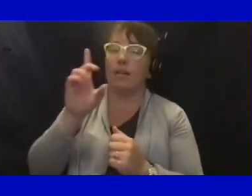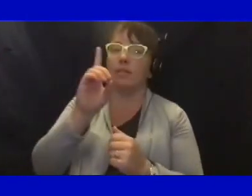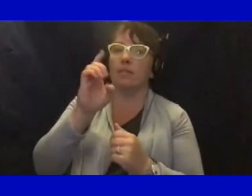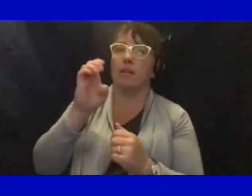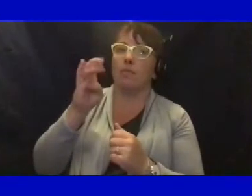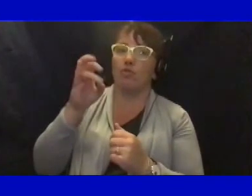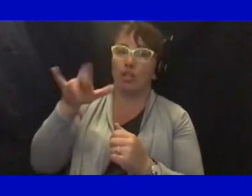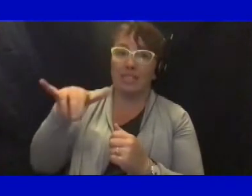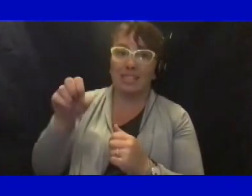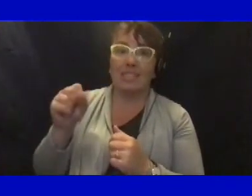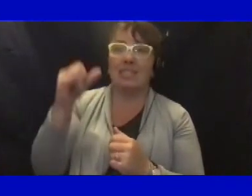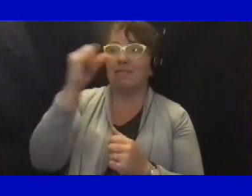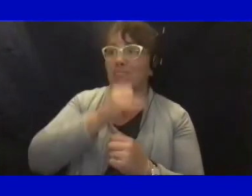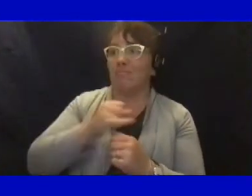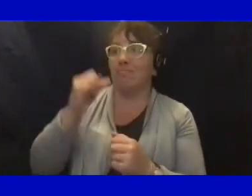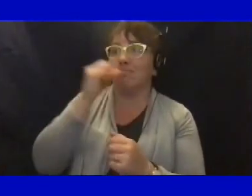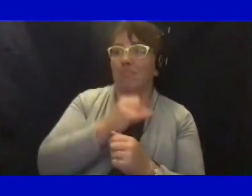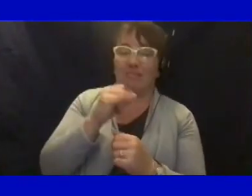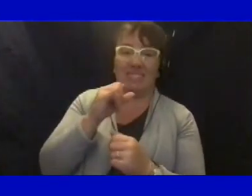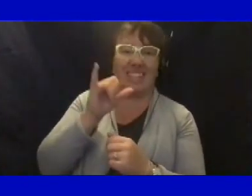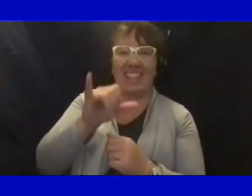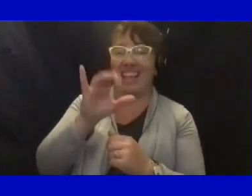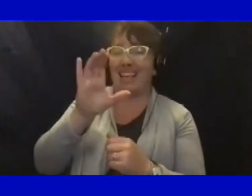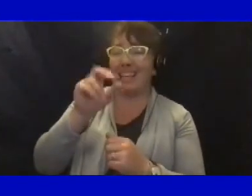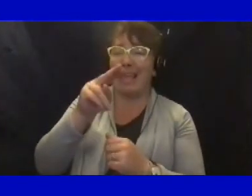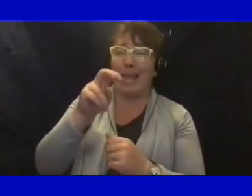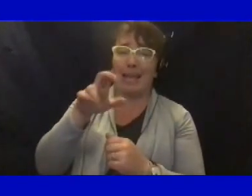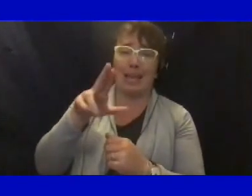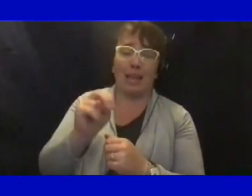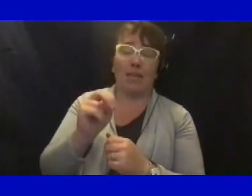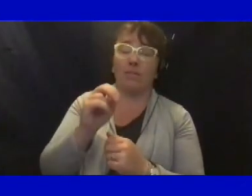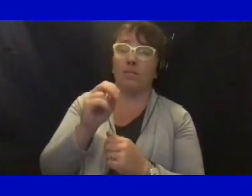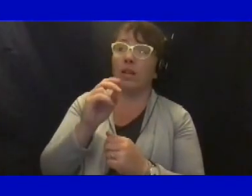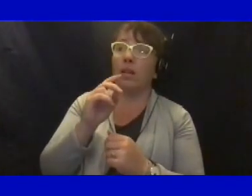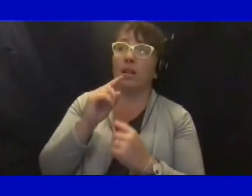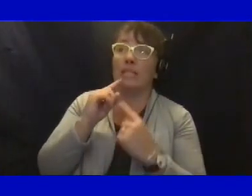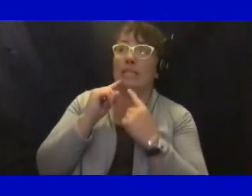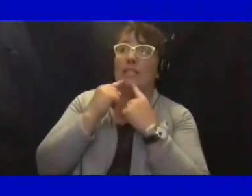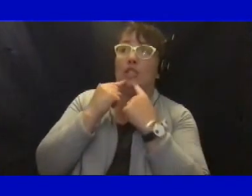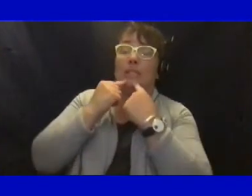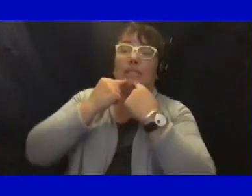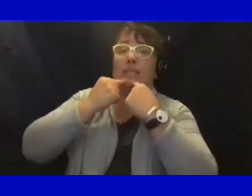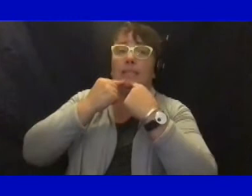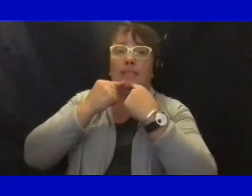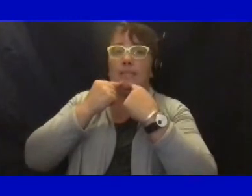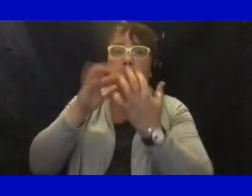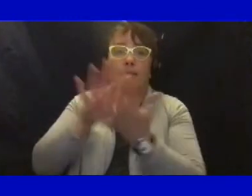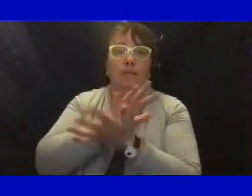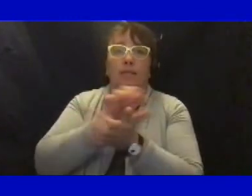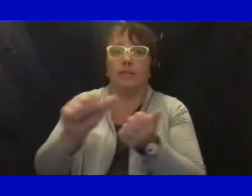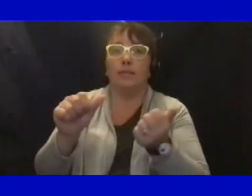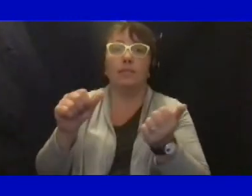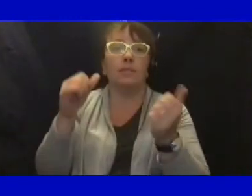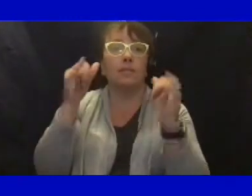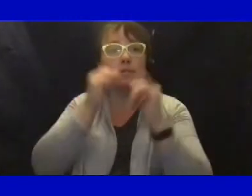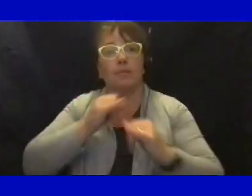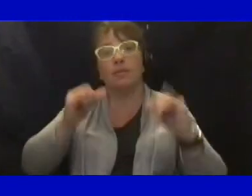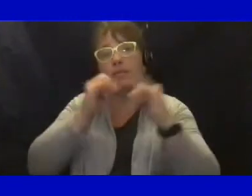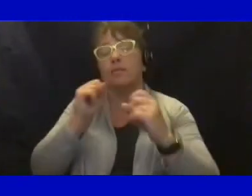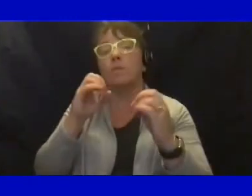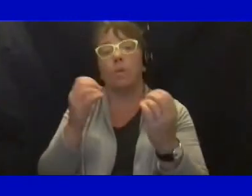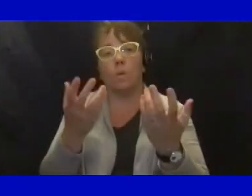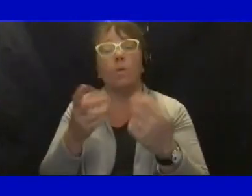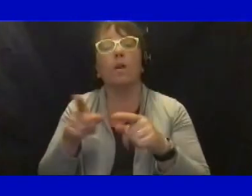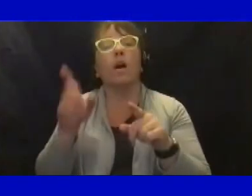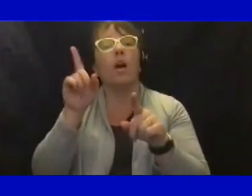actually the lower portions of that canyon also, it's going to be an intense flow. And that's going to move on into the Morongo